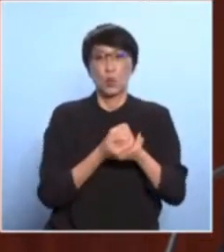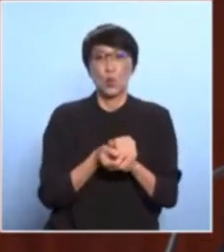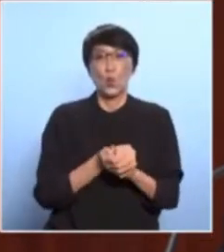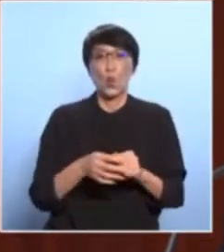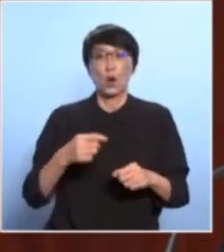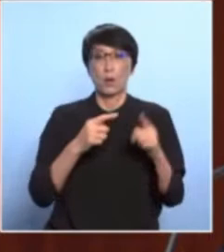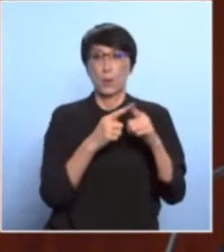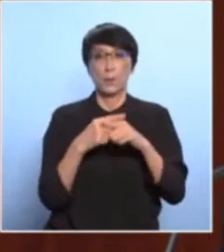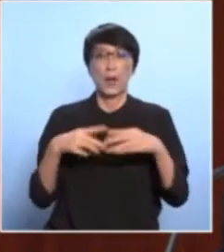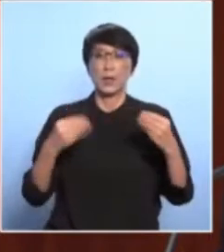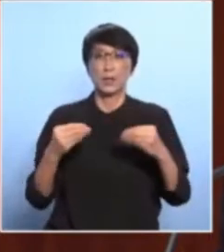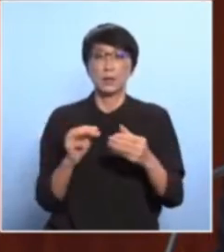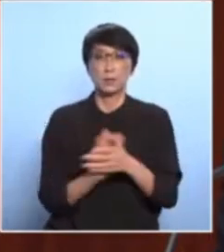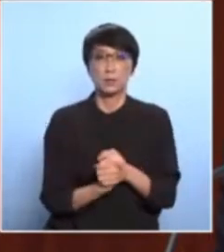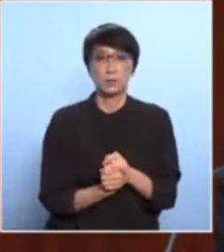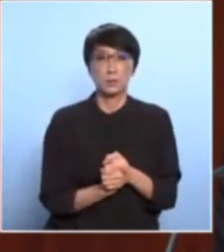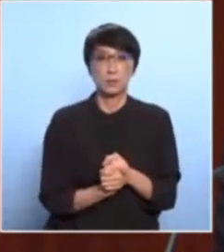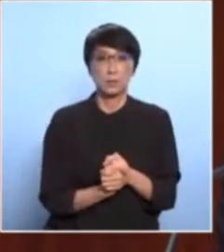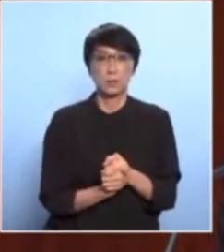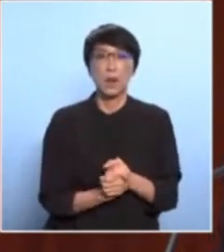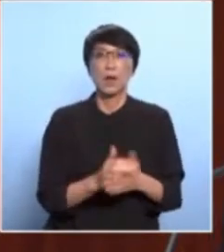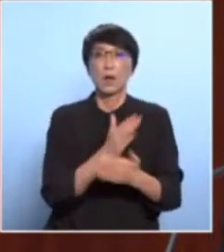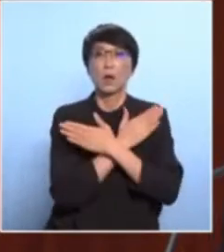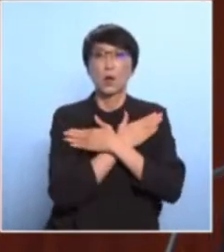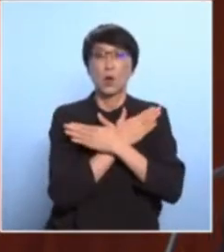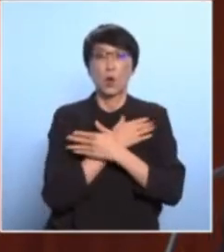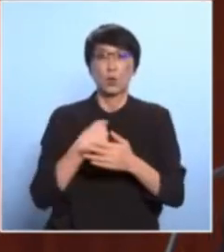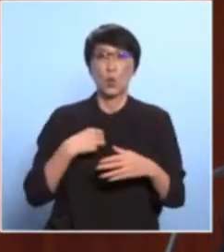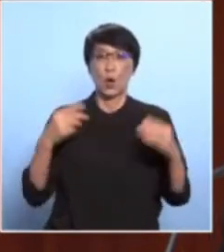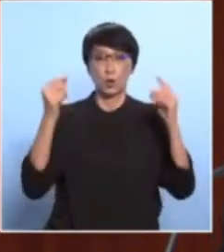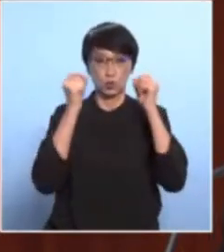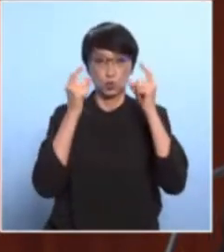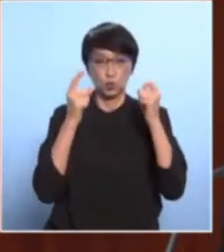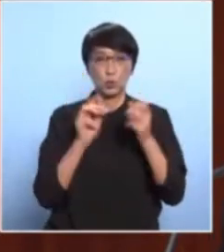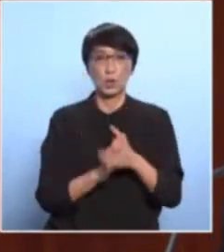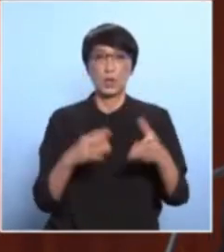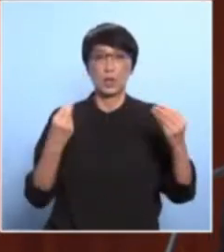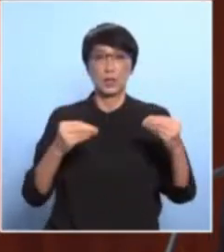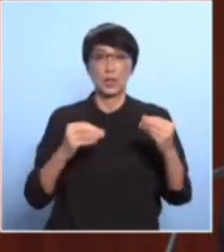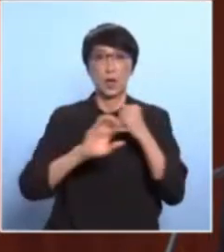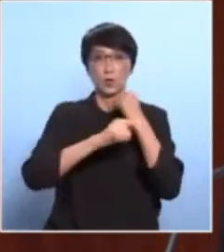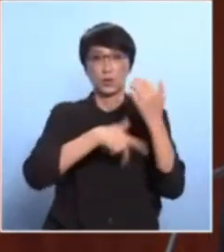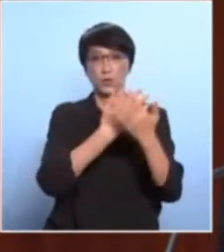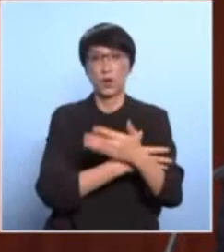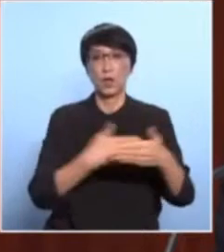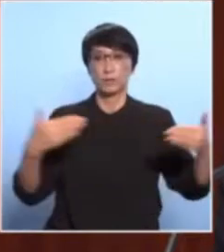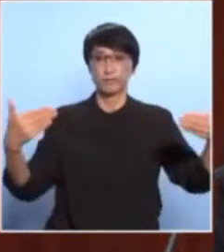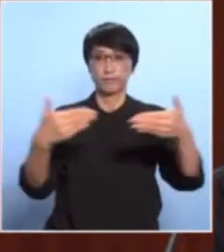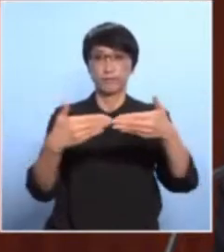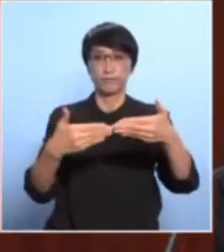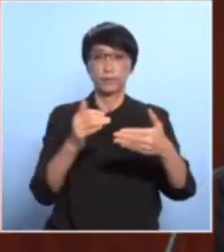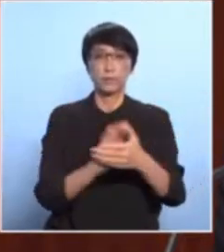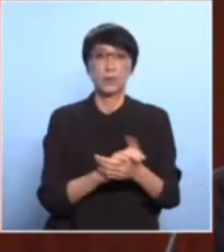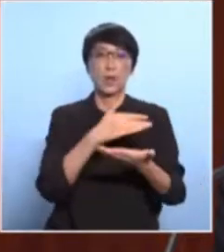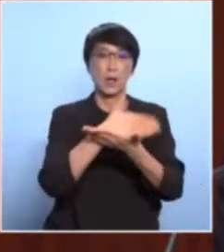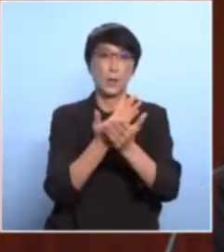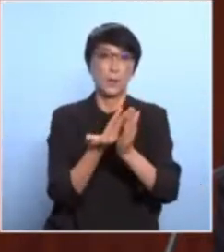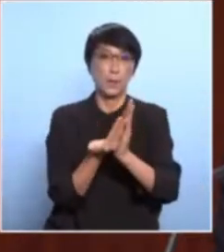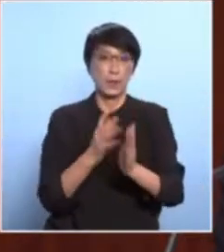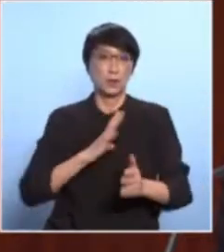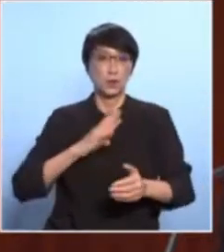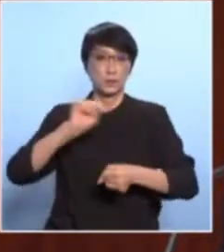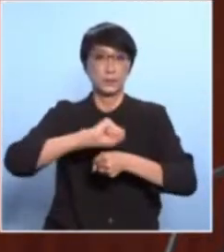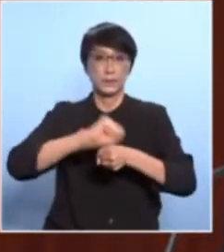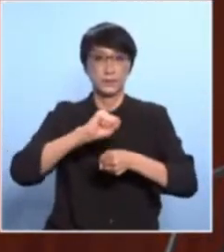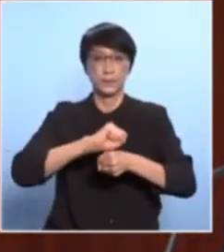taking forward national education and dovetailing with the patriotic education law of the PRC, with a view to enhancing education on